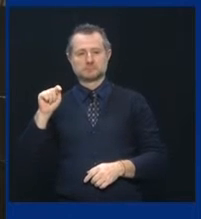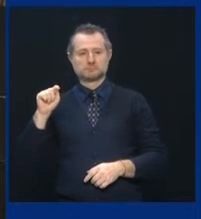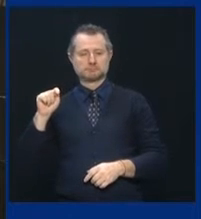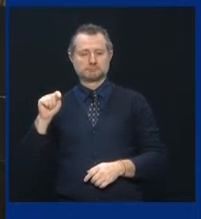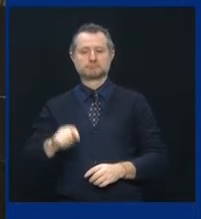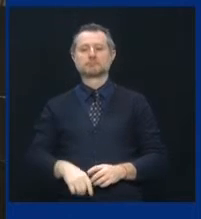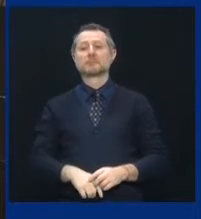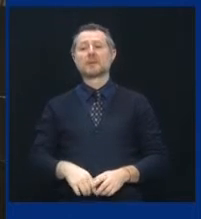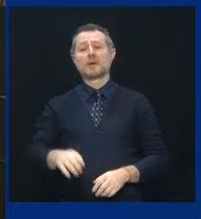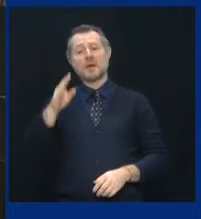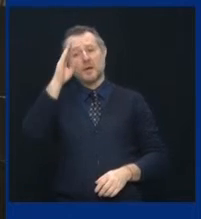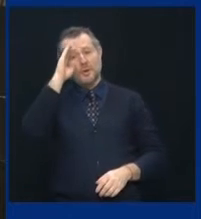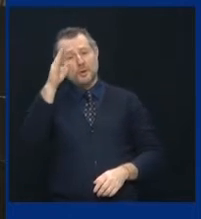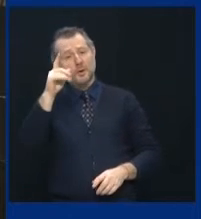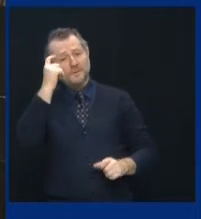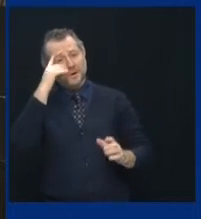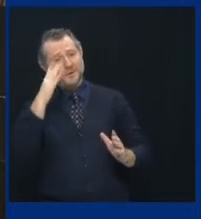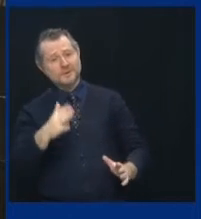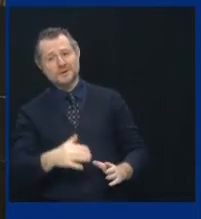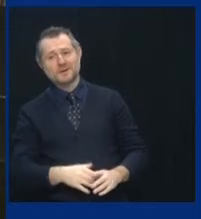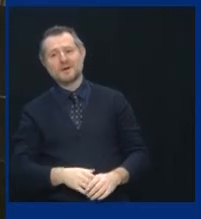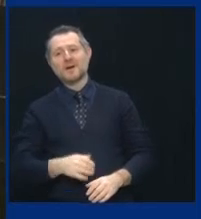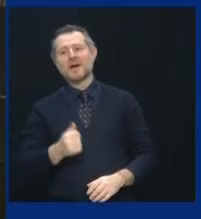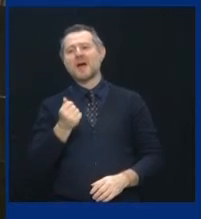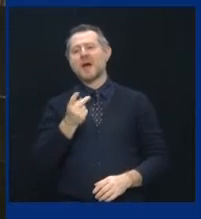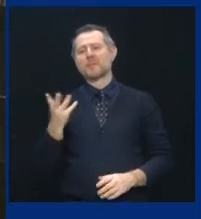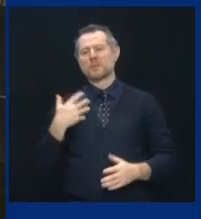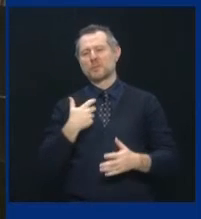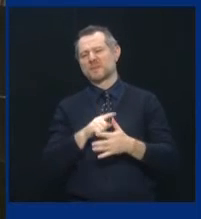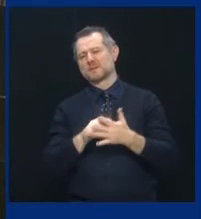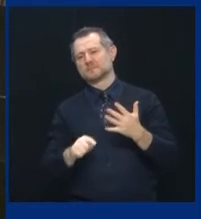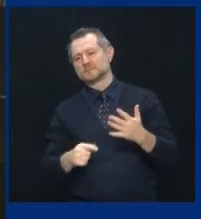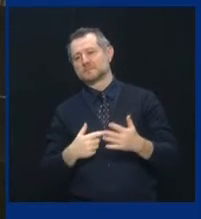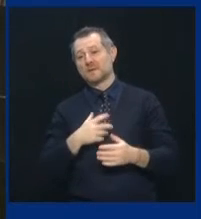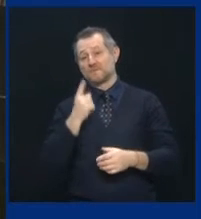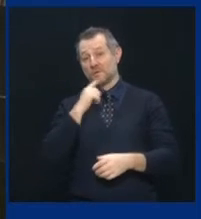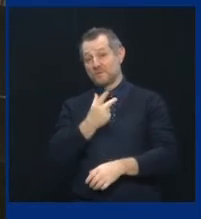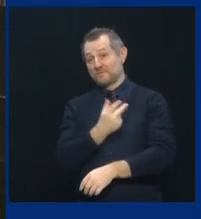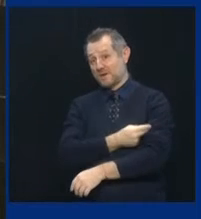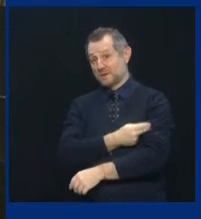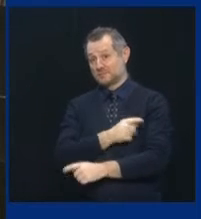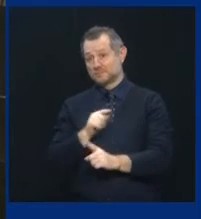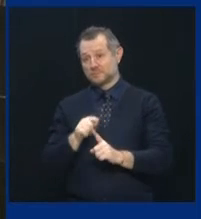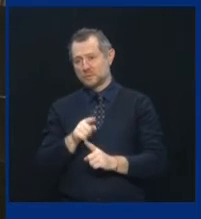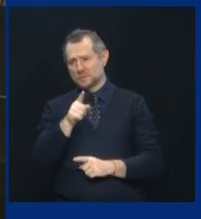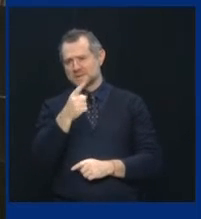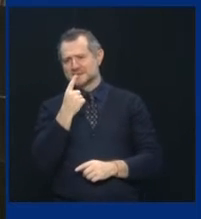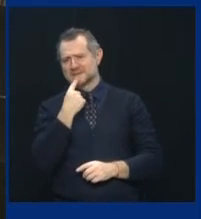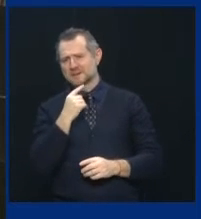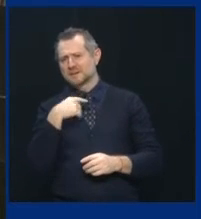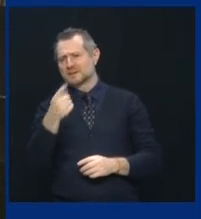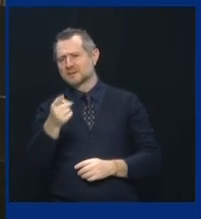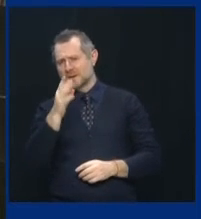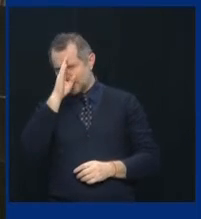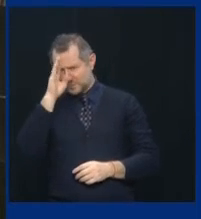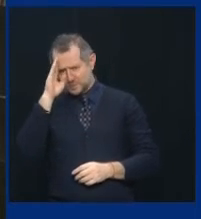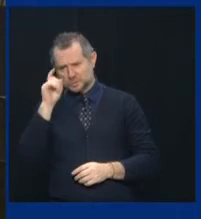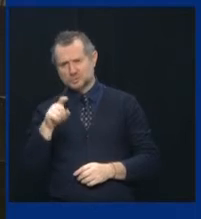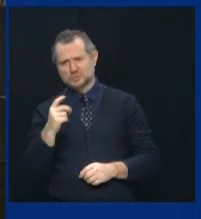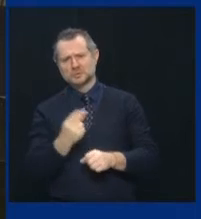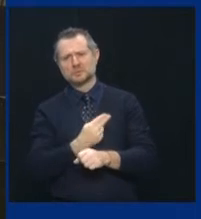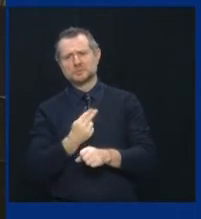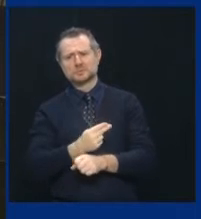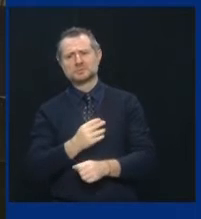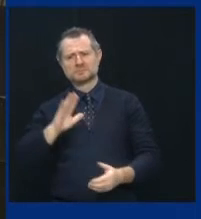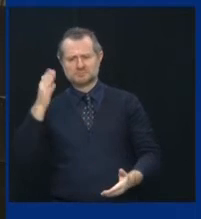Hi, Governor. Couple things here. One, on vaccines. On the one hand, you're telling hospitals to use their allotment by the end of